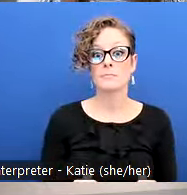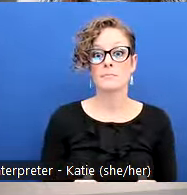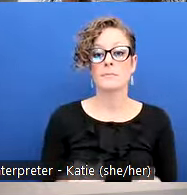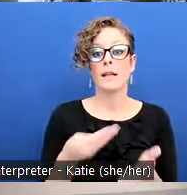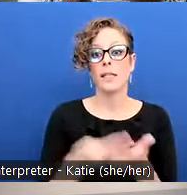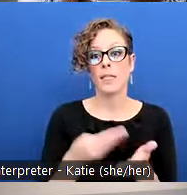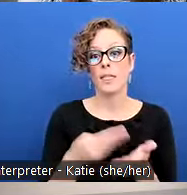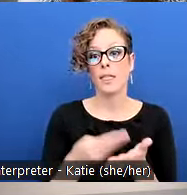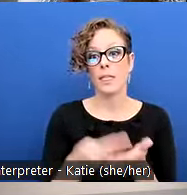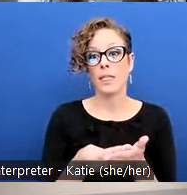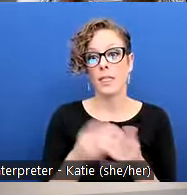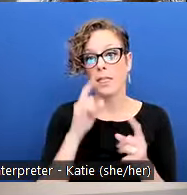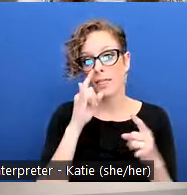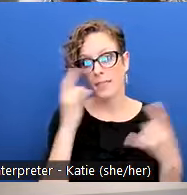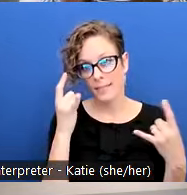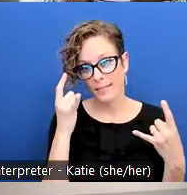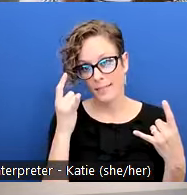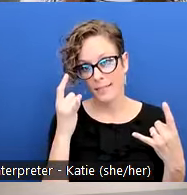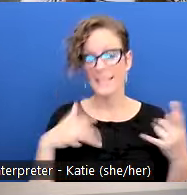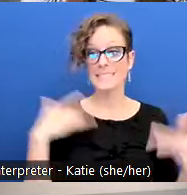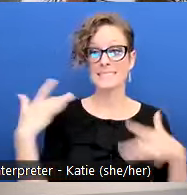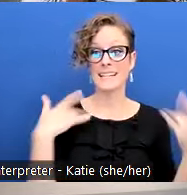most exciting thing, but